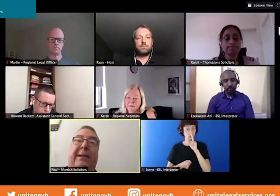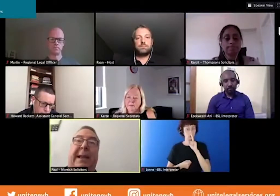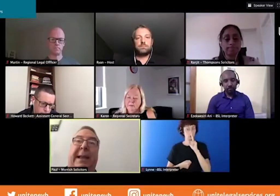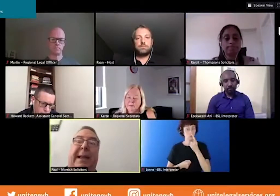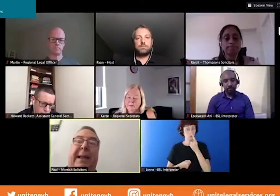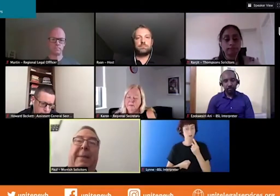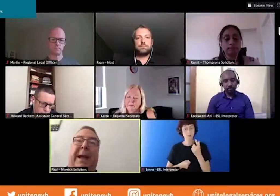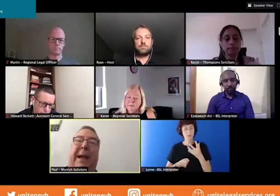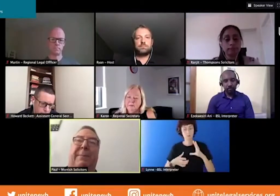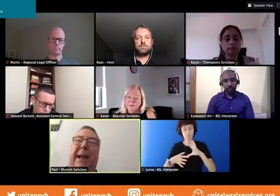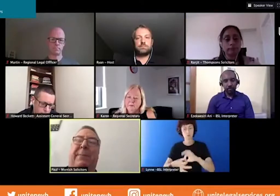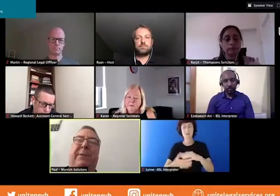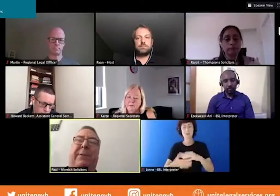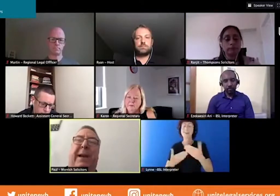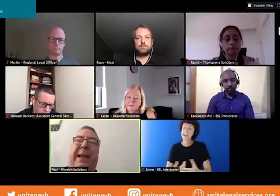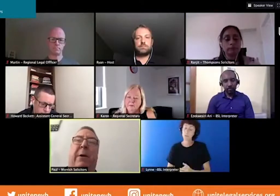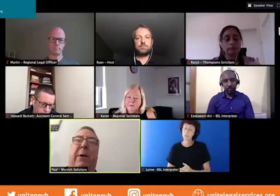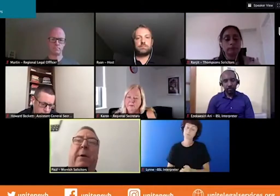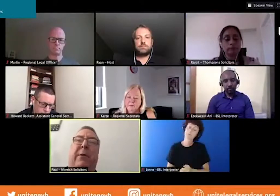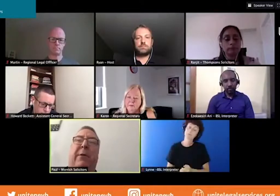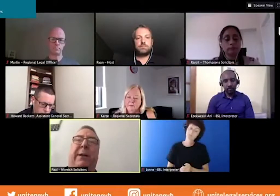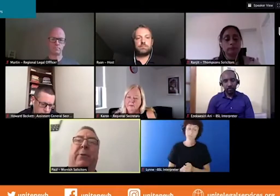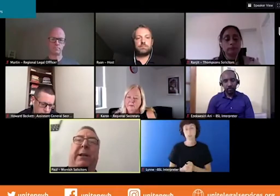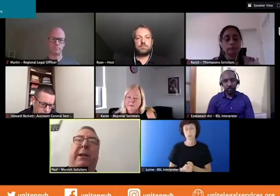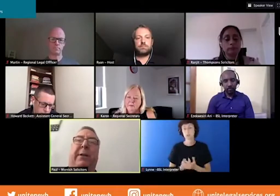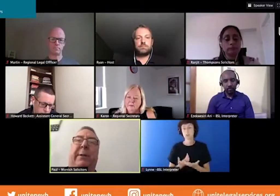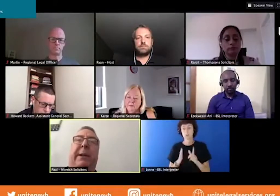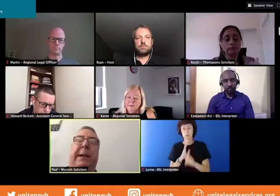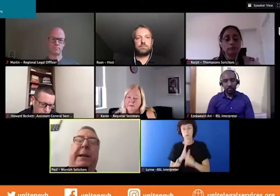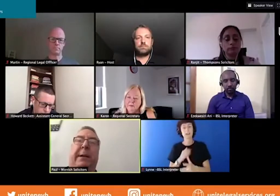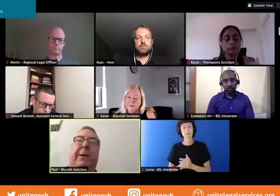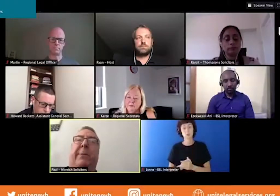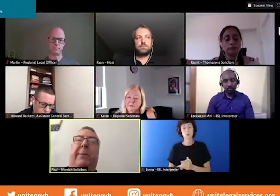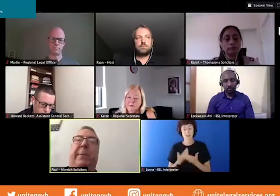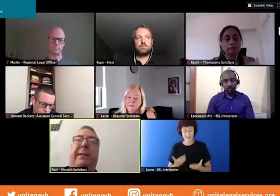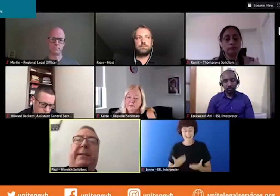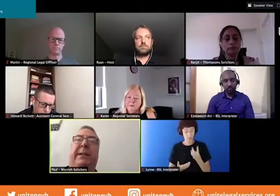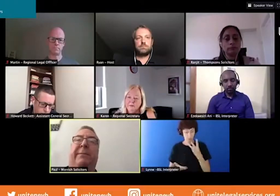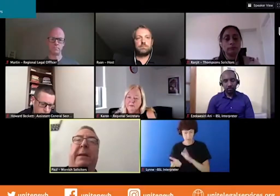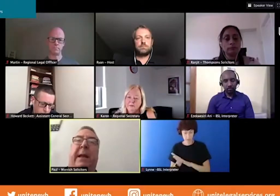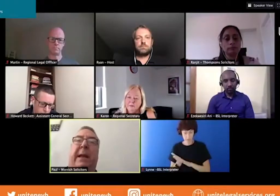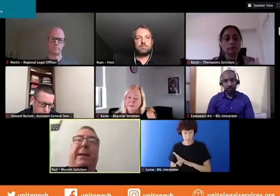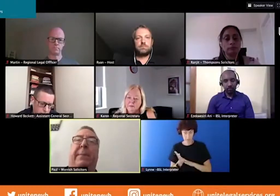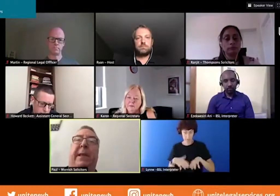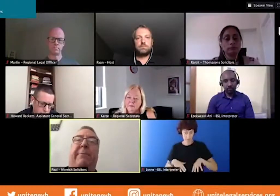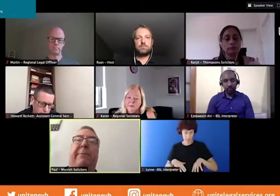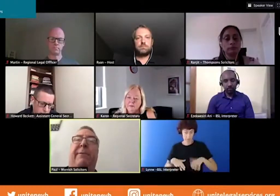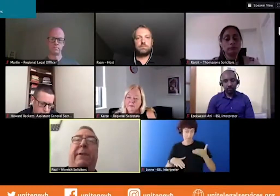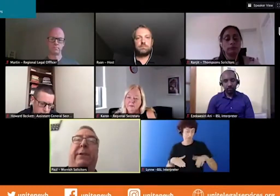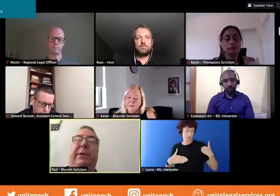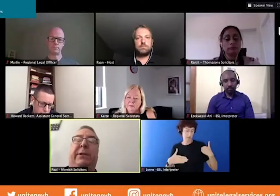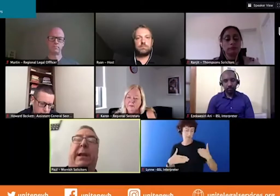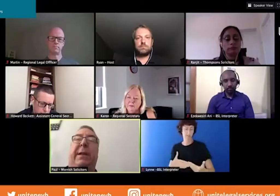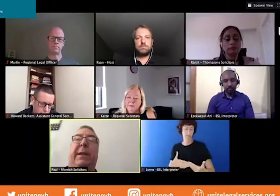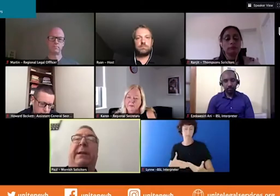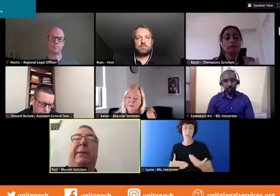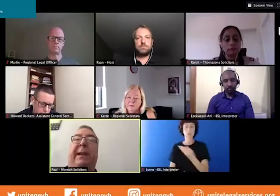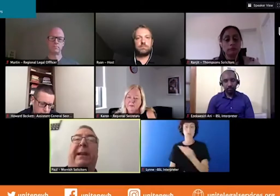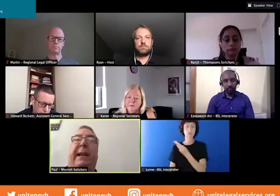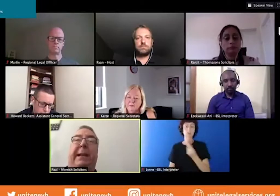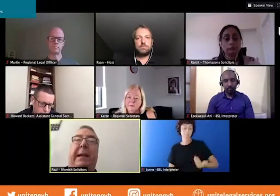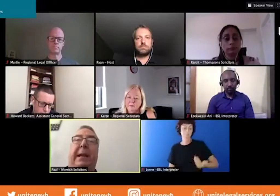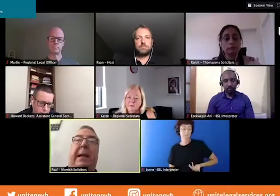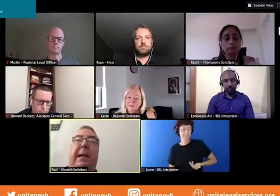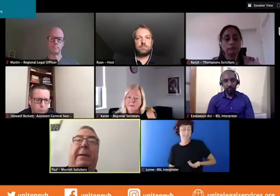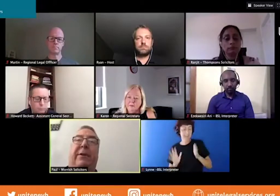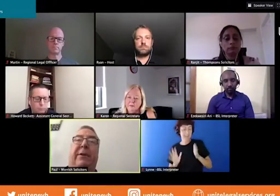perhaps it's right now, when we're 3 months into it, when some of the businesses have had to pay their rent for the first time, when they're really feeling the